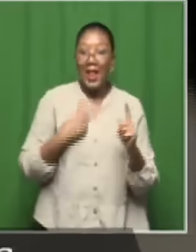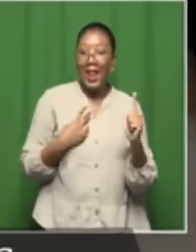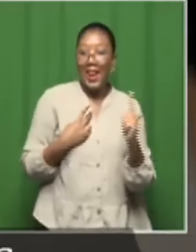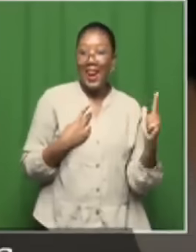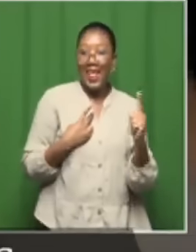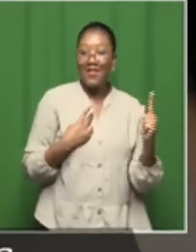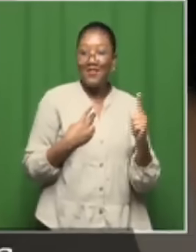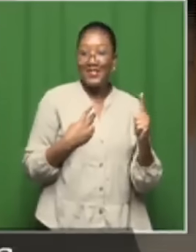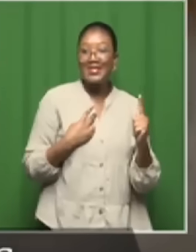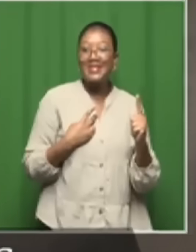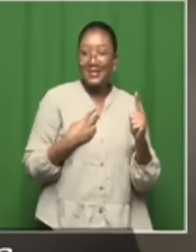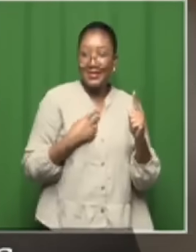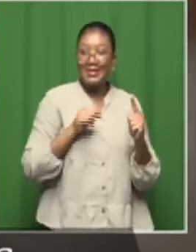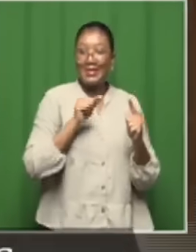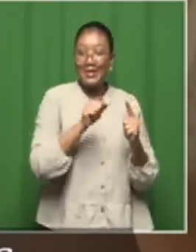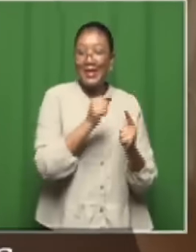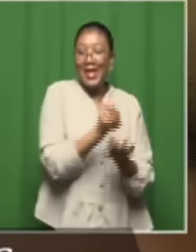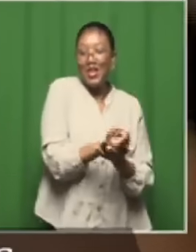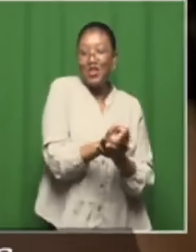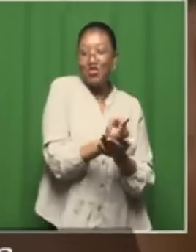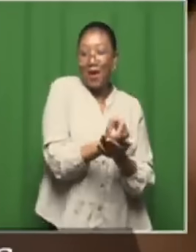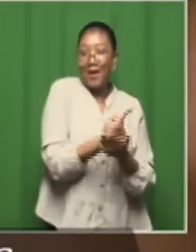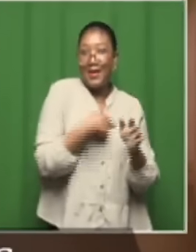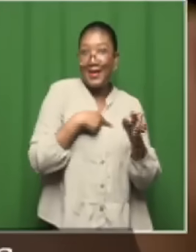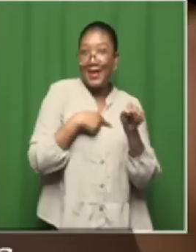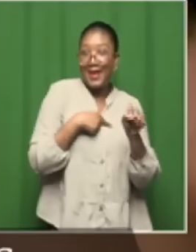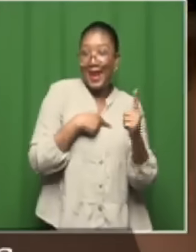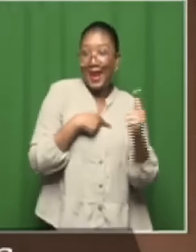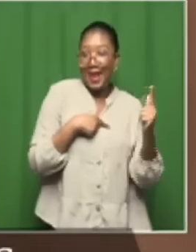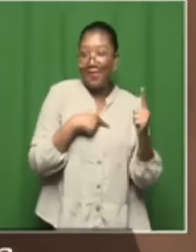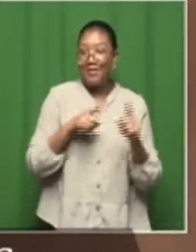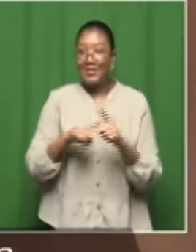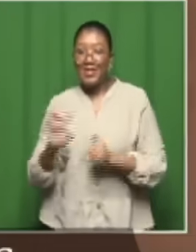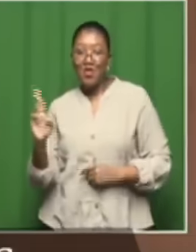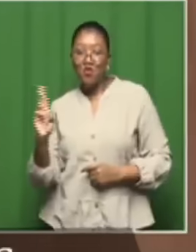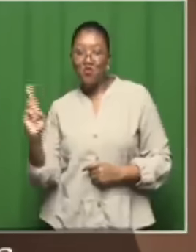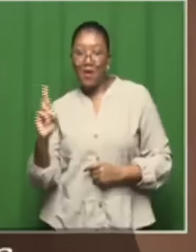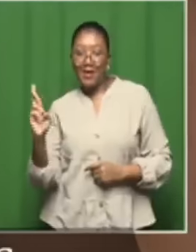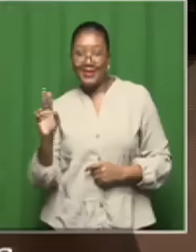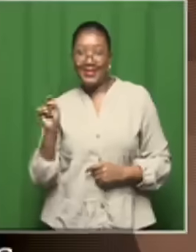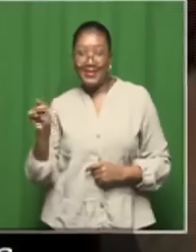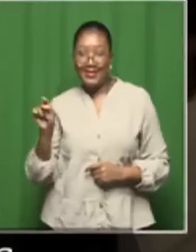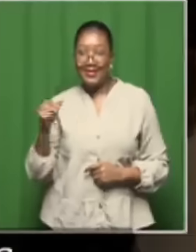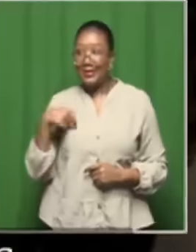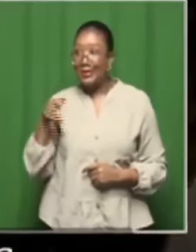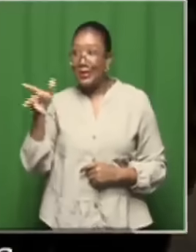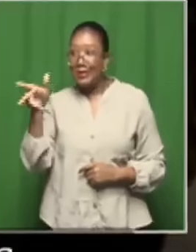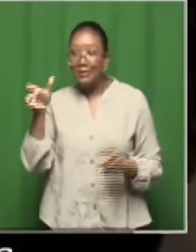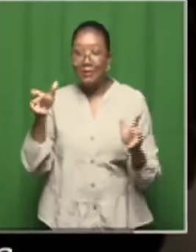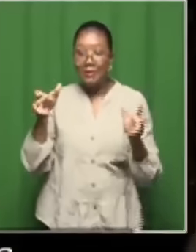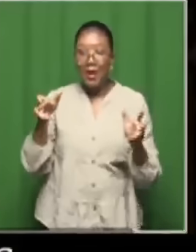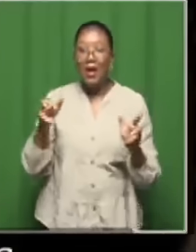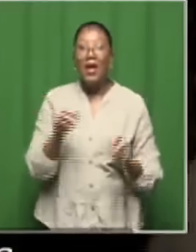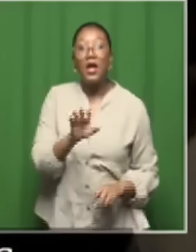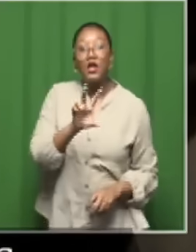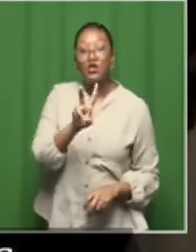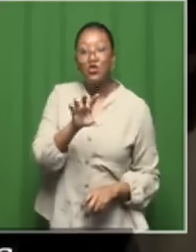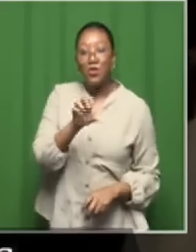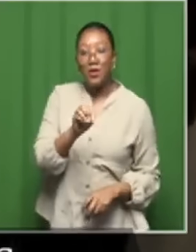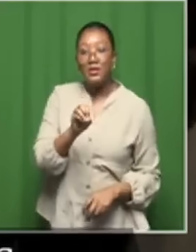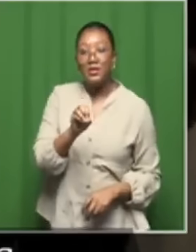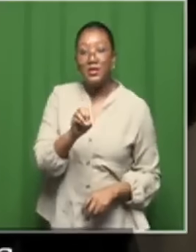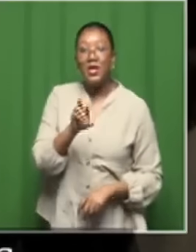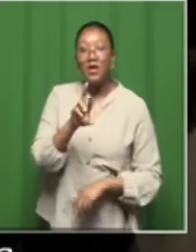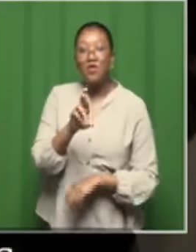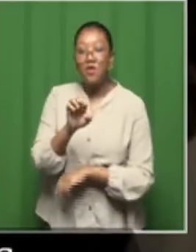and there's a right sensor. So the difference must not be more than 20 revolutions. So we're going to